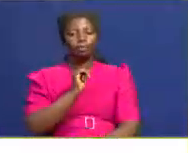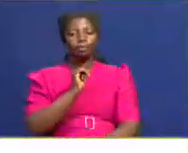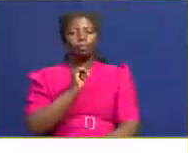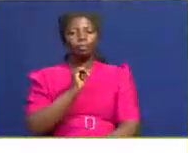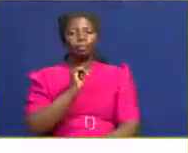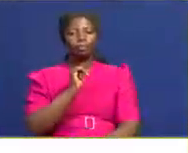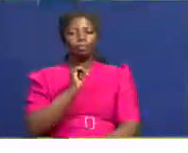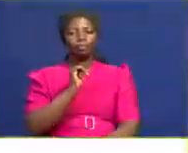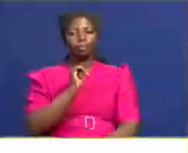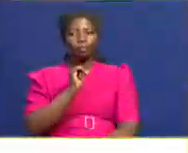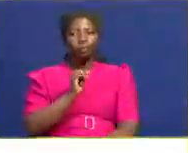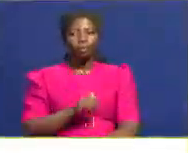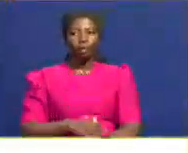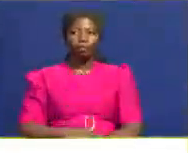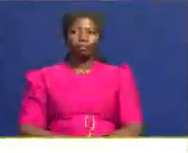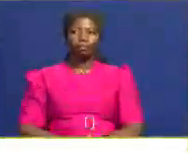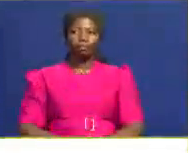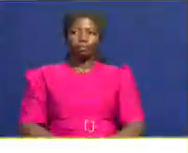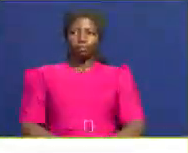Geoffrey!